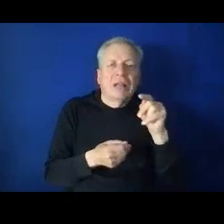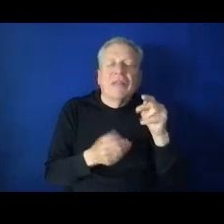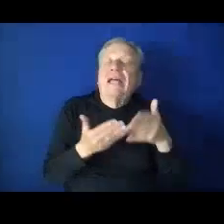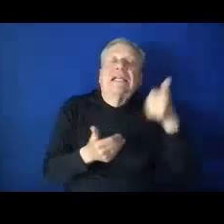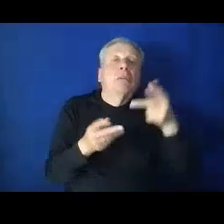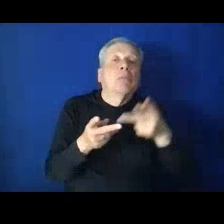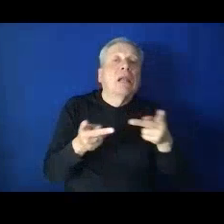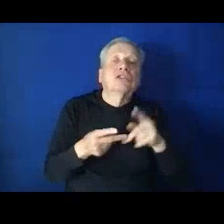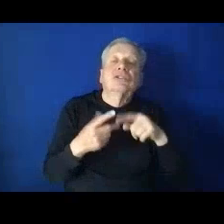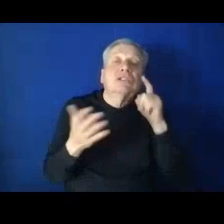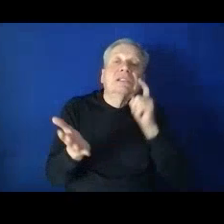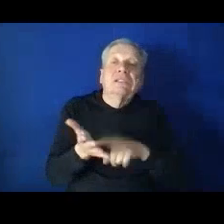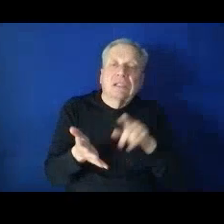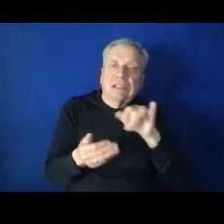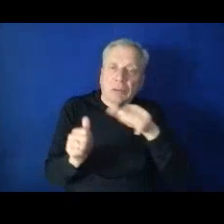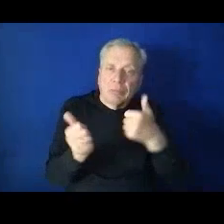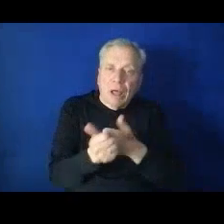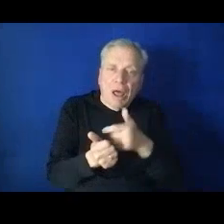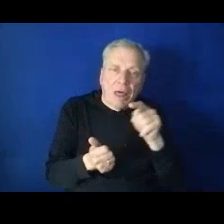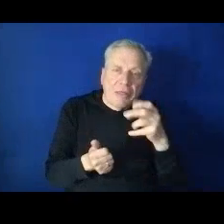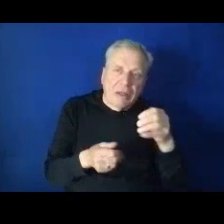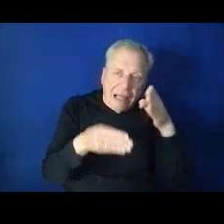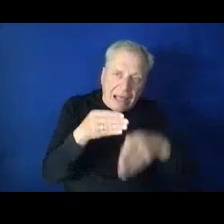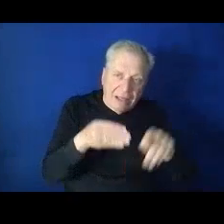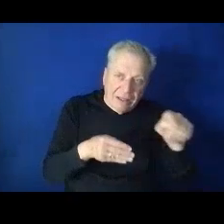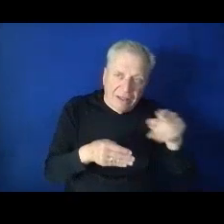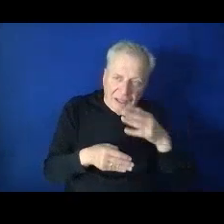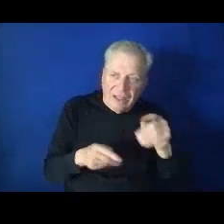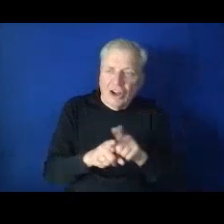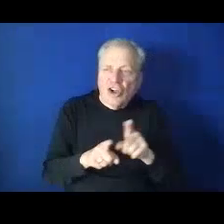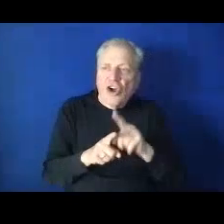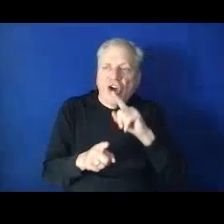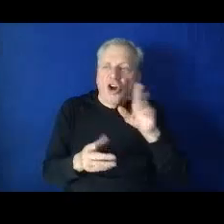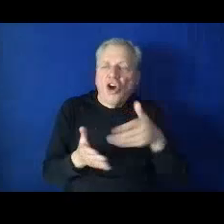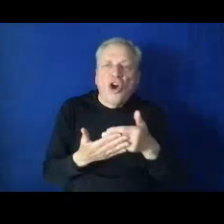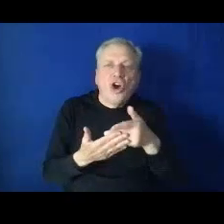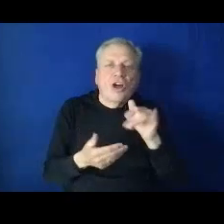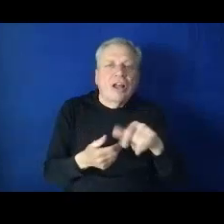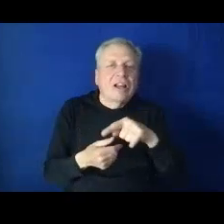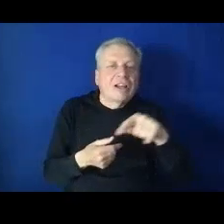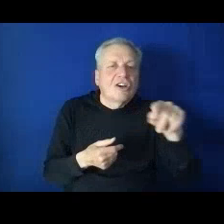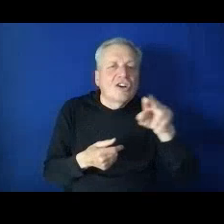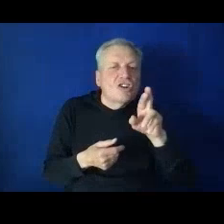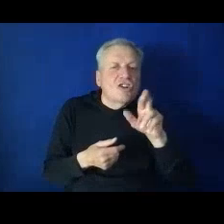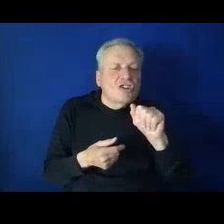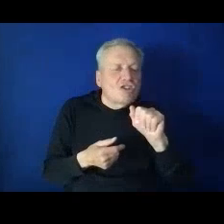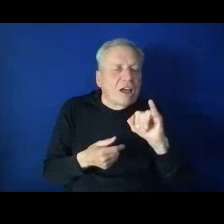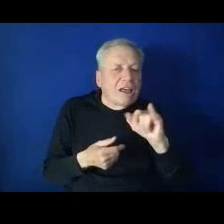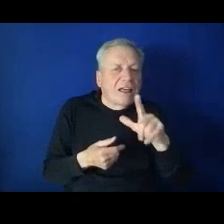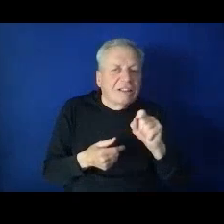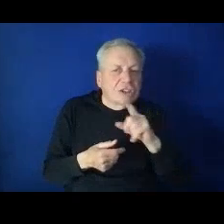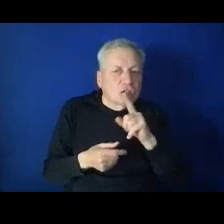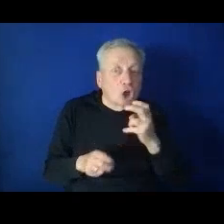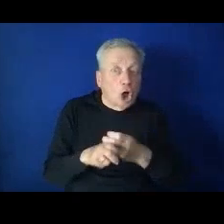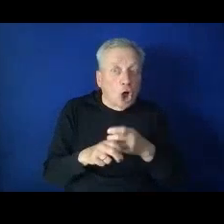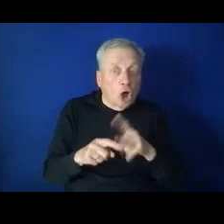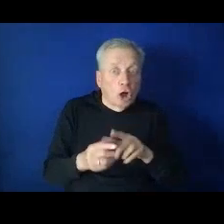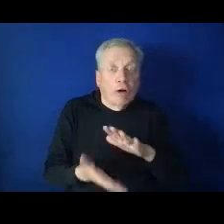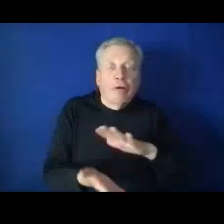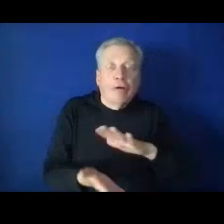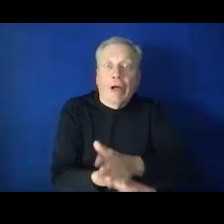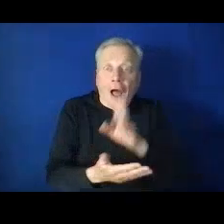to see it is behind the inn, and there's all these nice sit rails, and so it's really hard to trample it unless